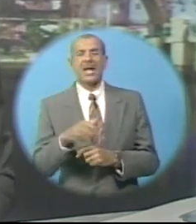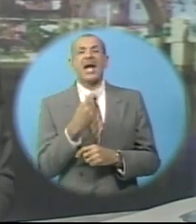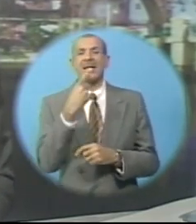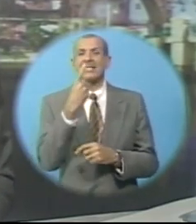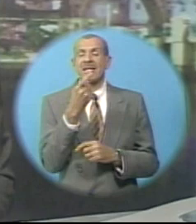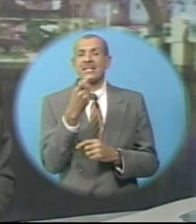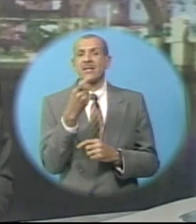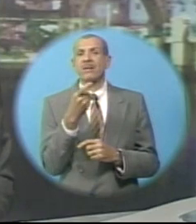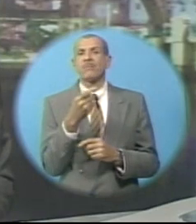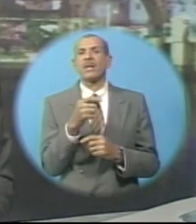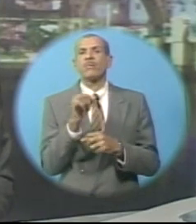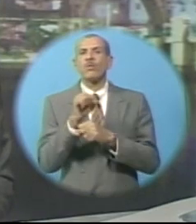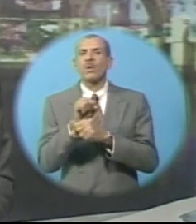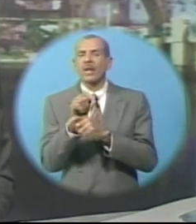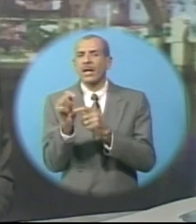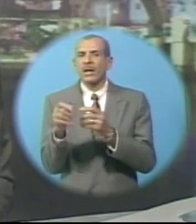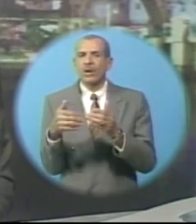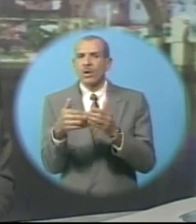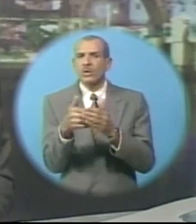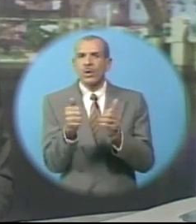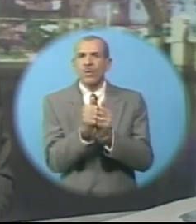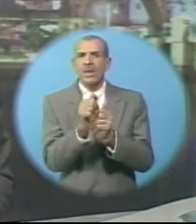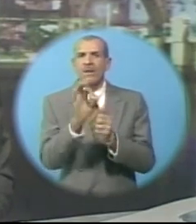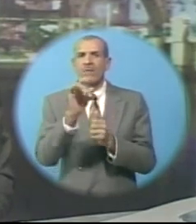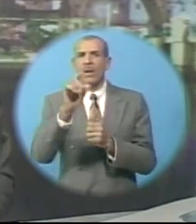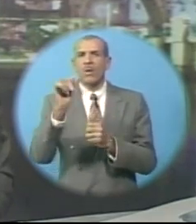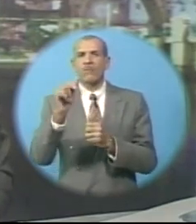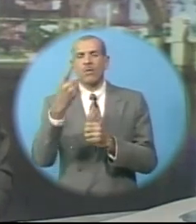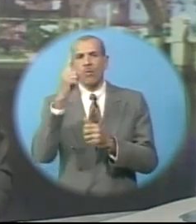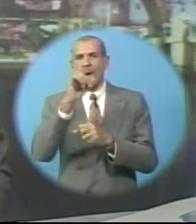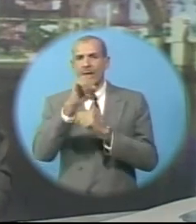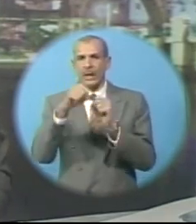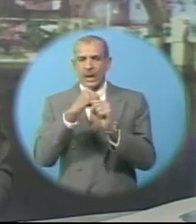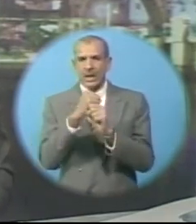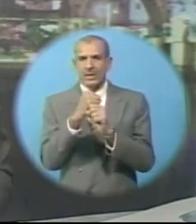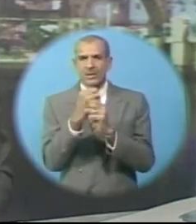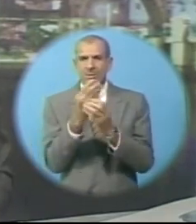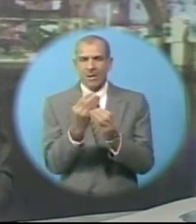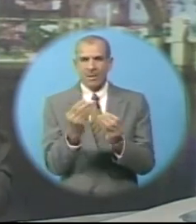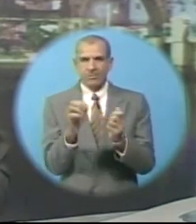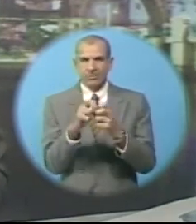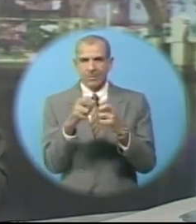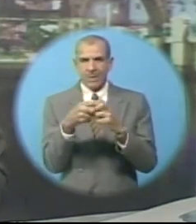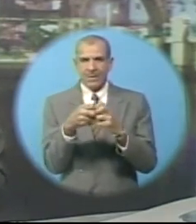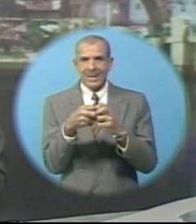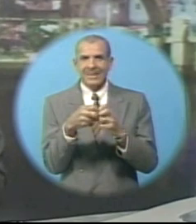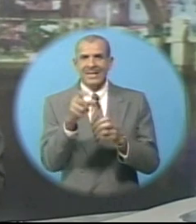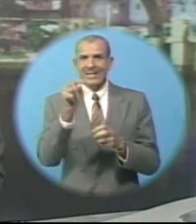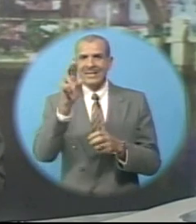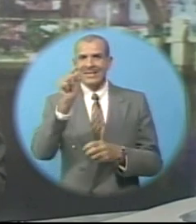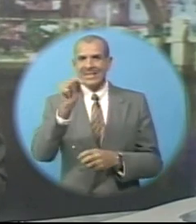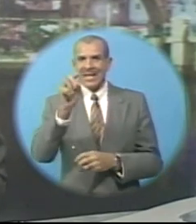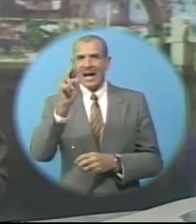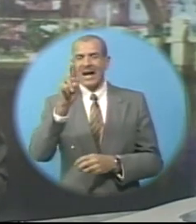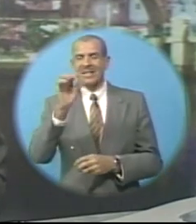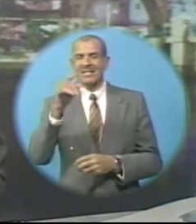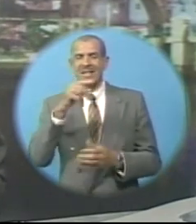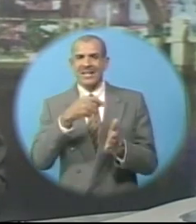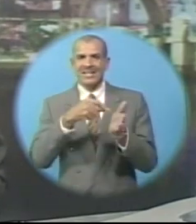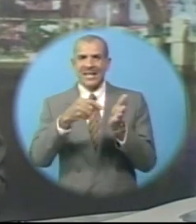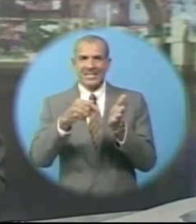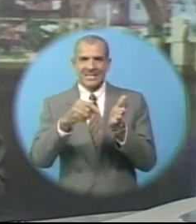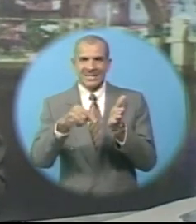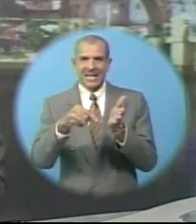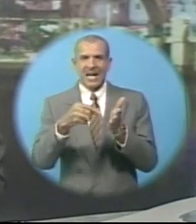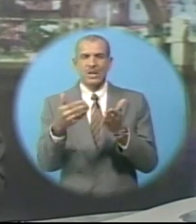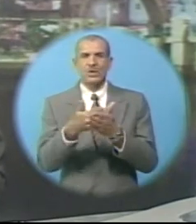it has been working closely with Flow for roughly a year to address the situation, the TRC announced that it recently signed a new